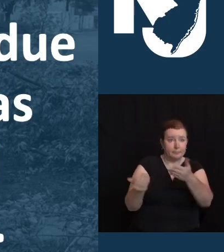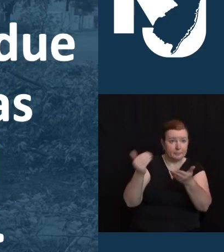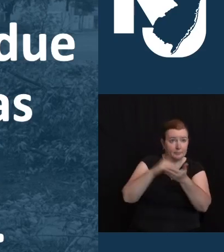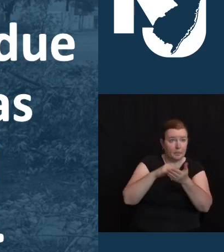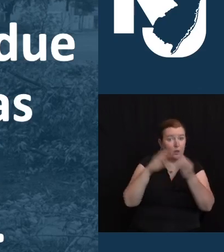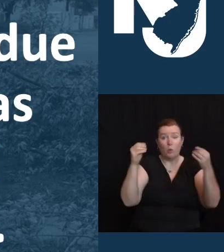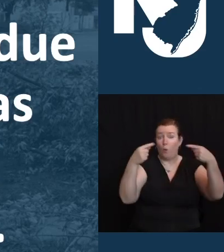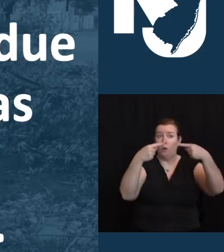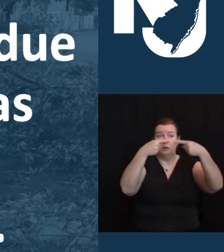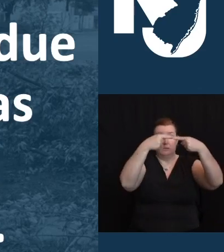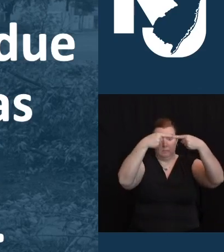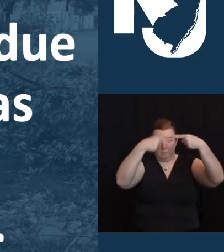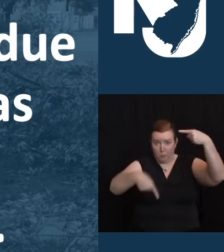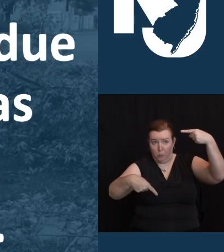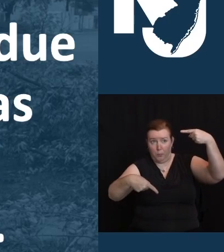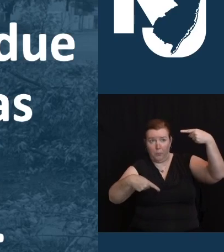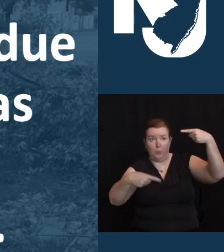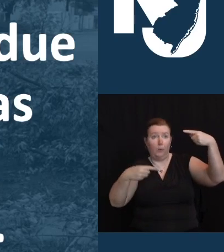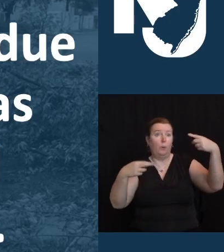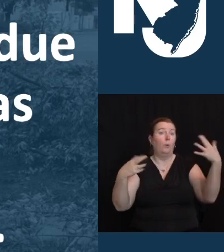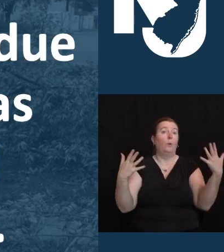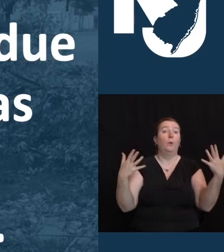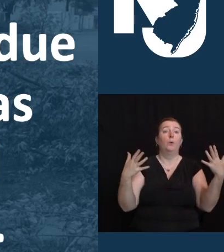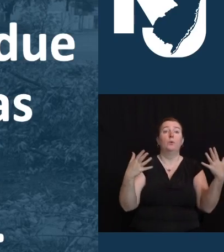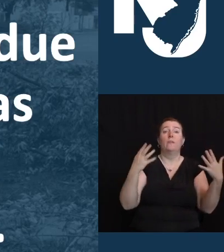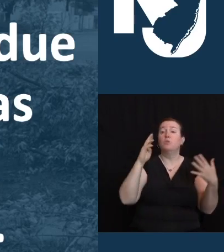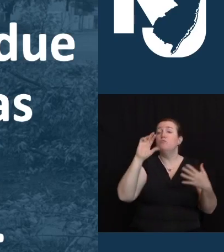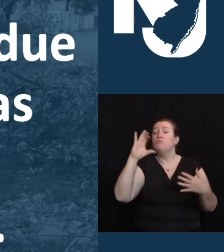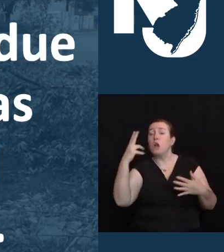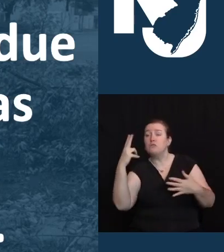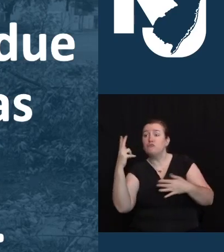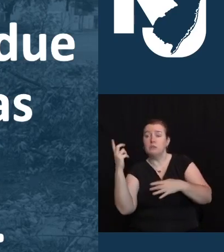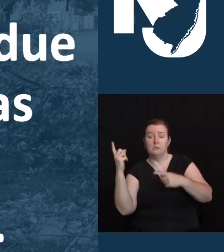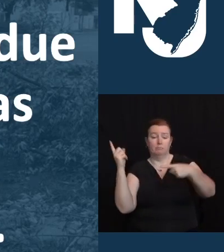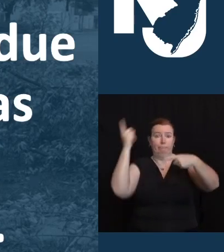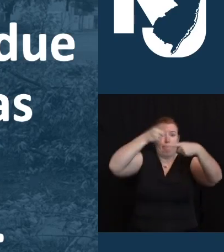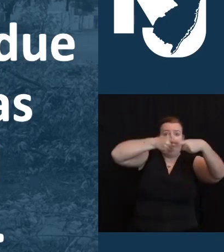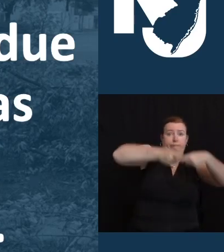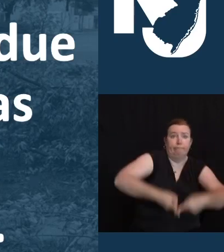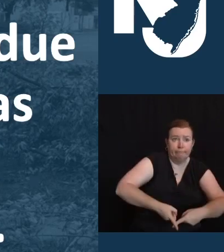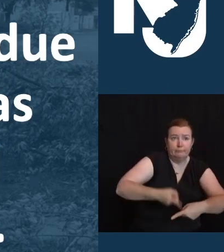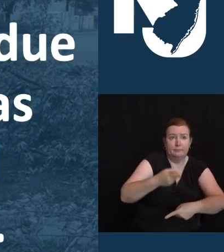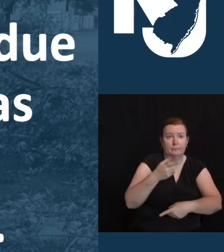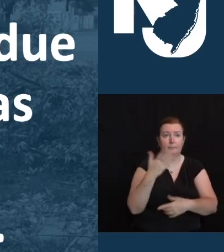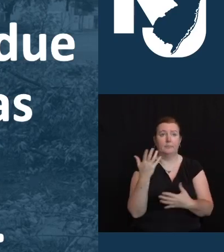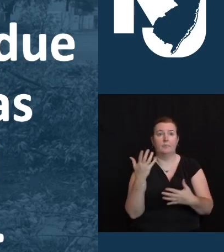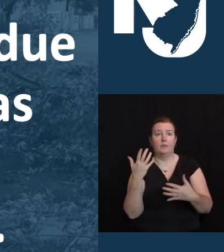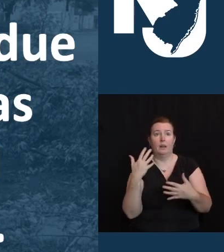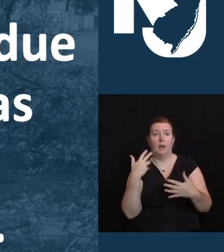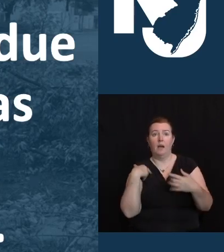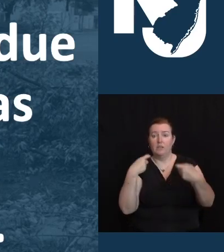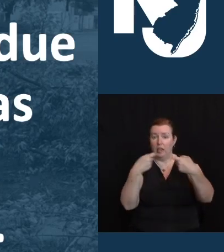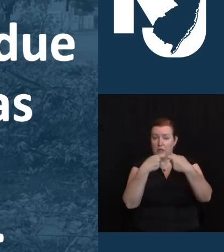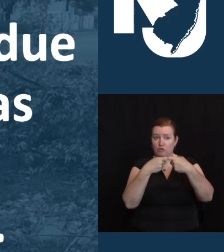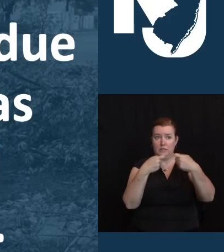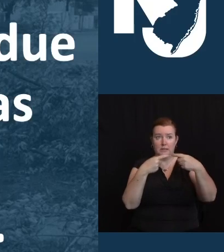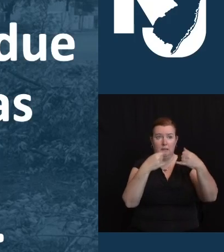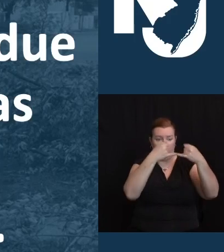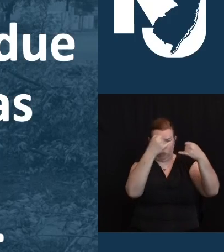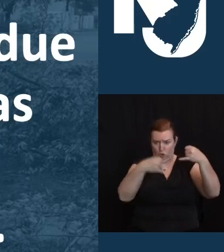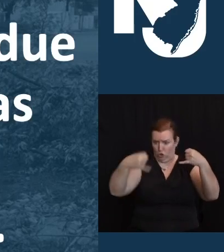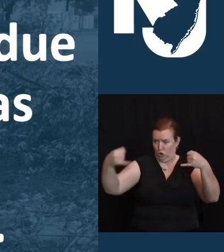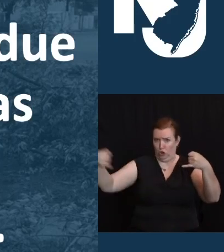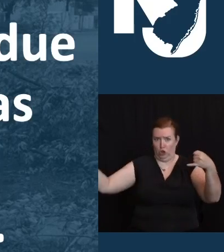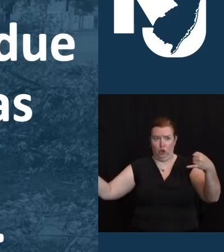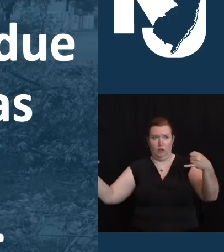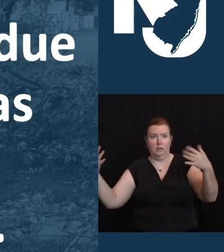or branch, as I saw with my own eyes in Jackson Township, that has a power line wrapped inside of it, which may not be visible to you,